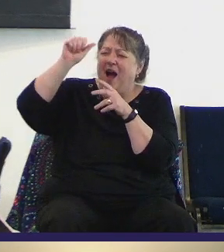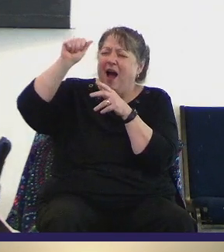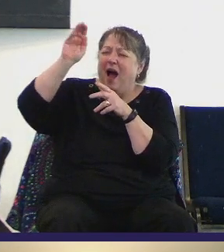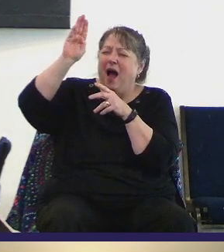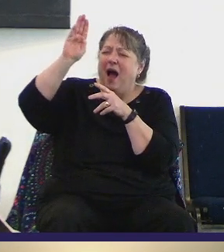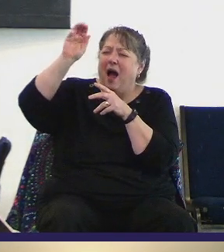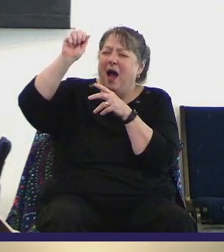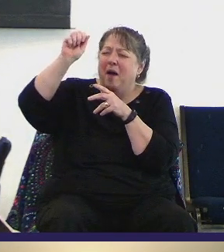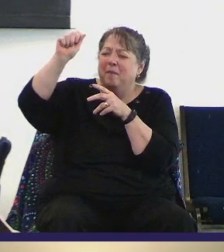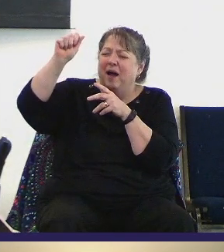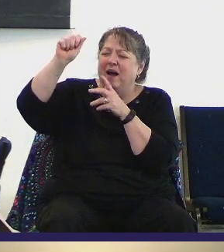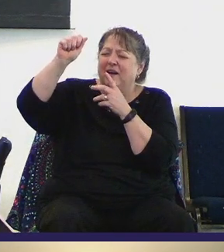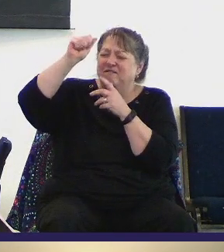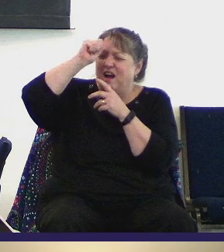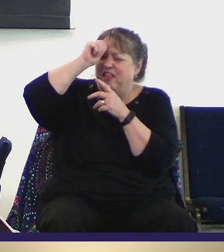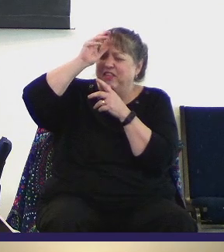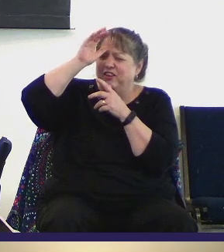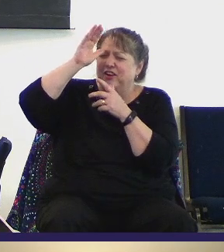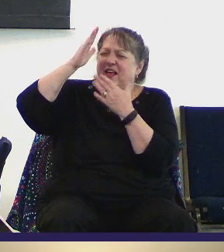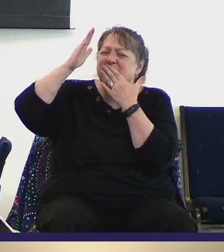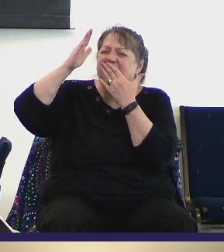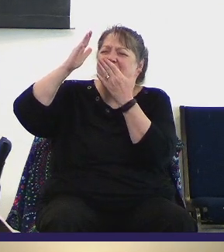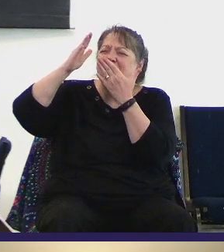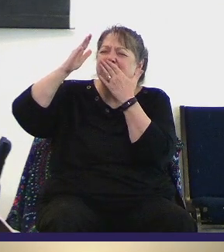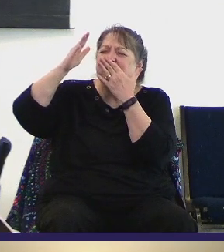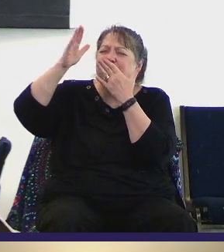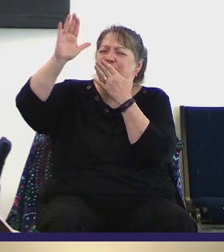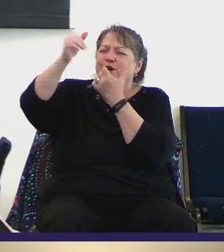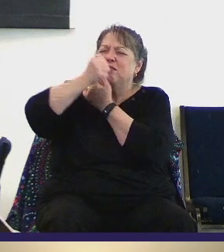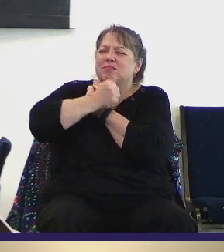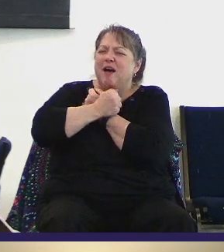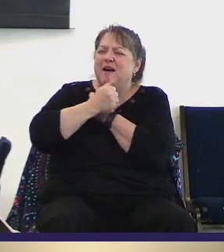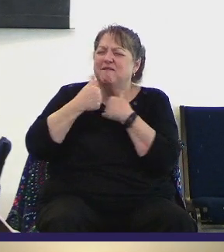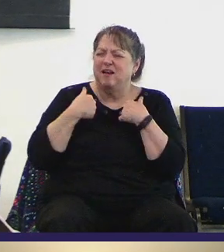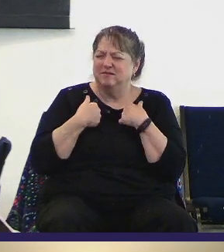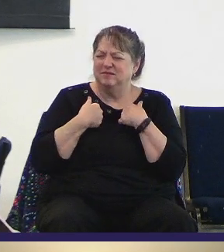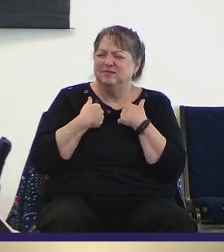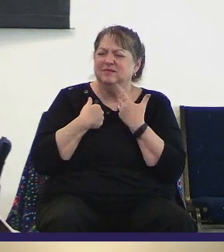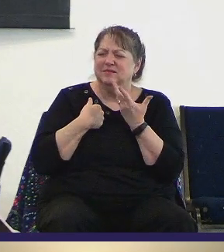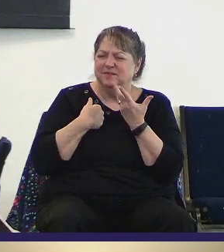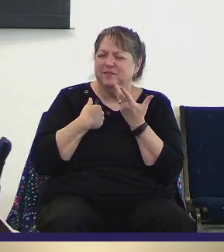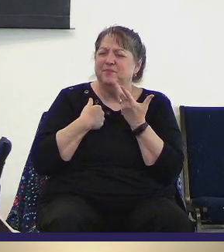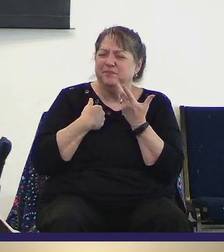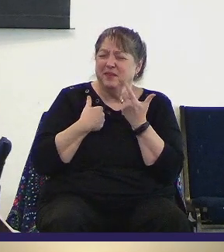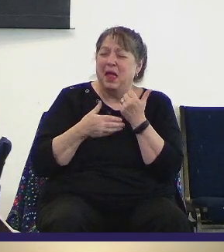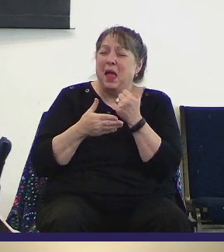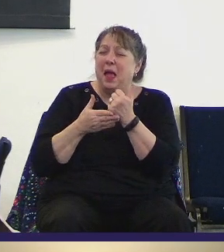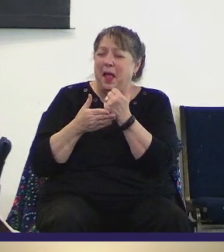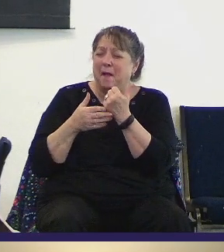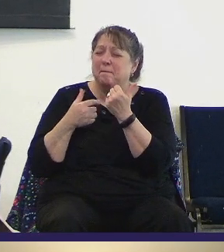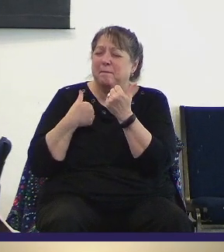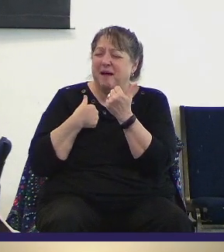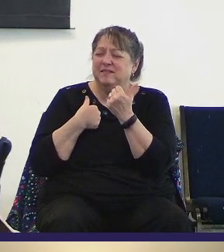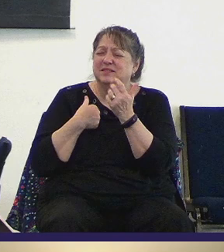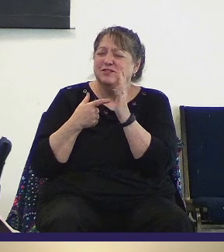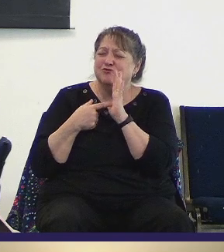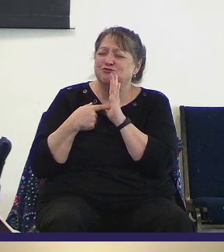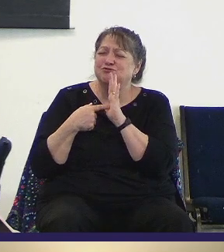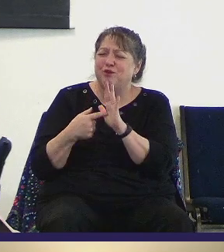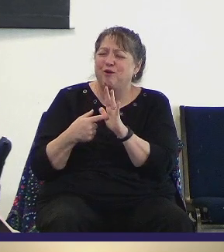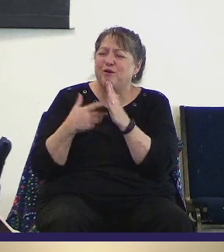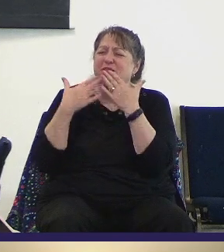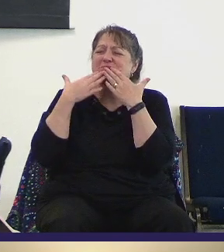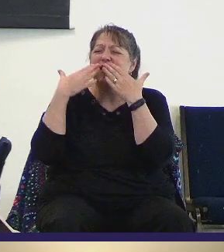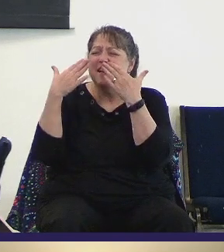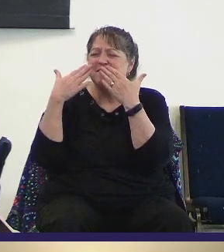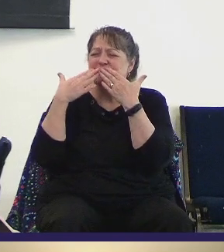Thank you, Lord, for your love for us, and help us to show our appreciation, our